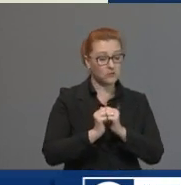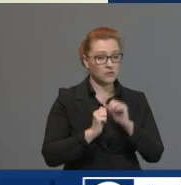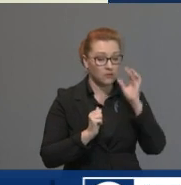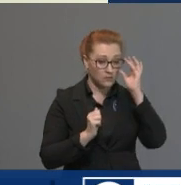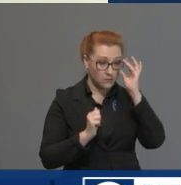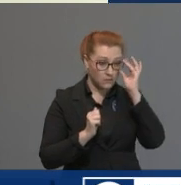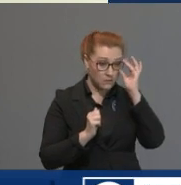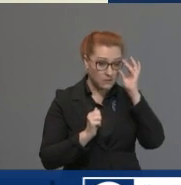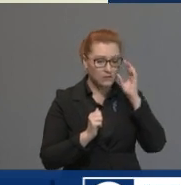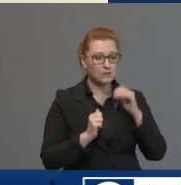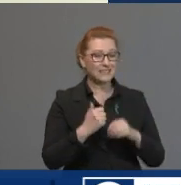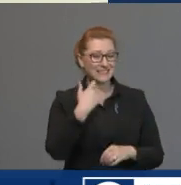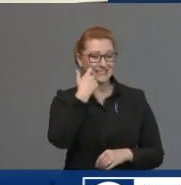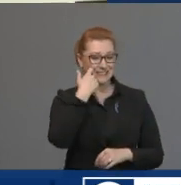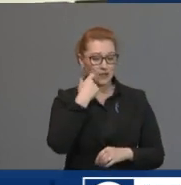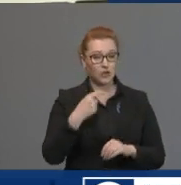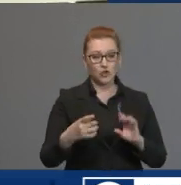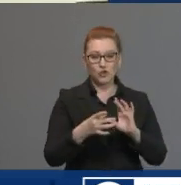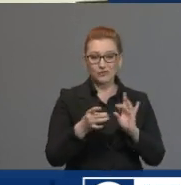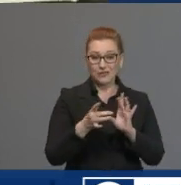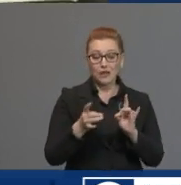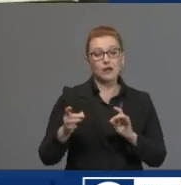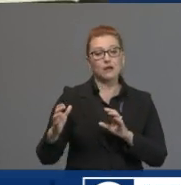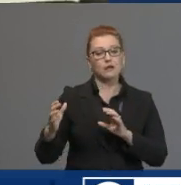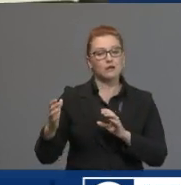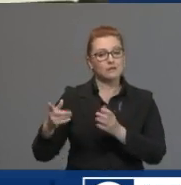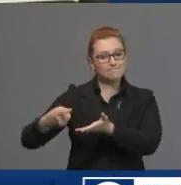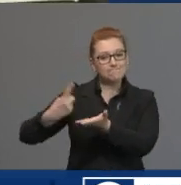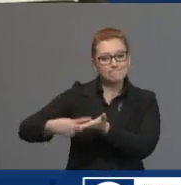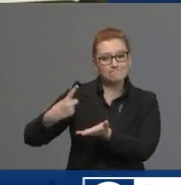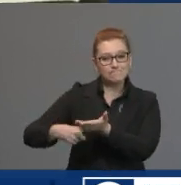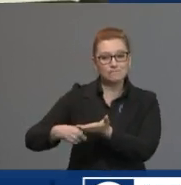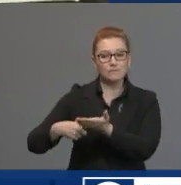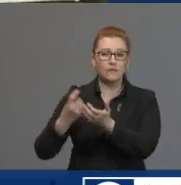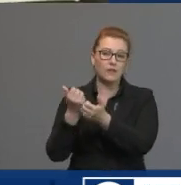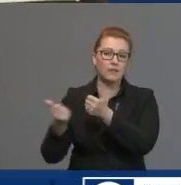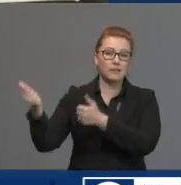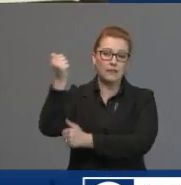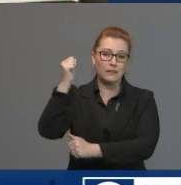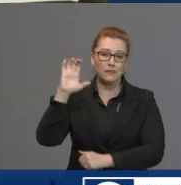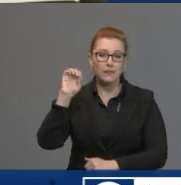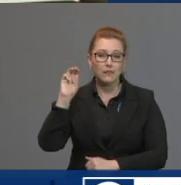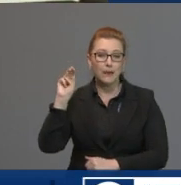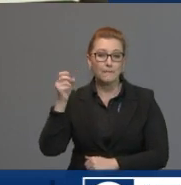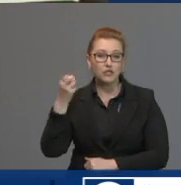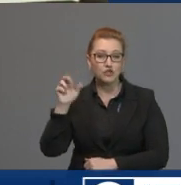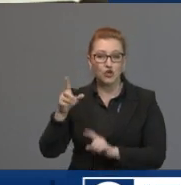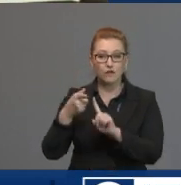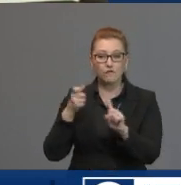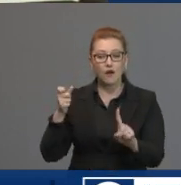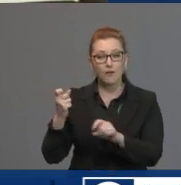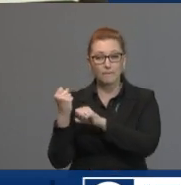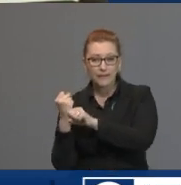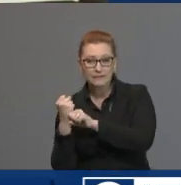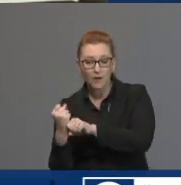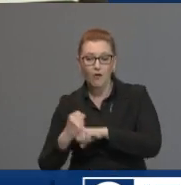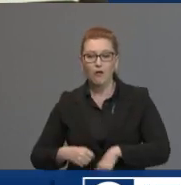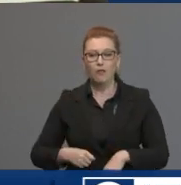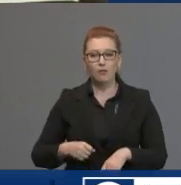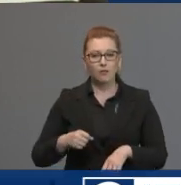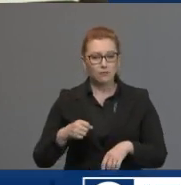earlier. You told us a few weeks ago that you had conversations with the commissioner of Major League Baseball. I think I heard you mention that you had conversations